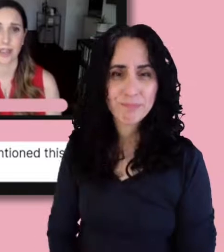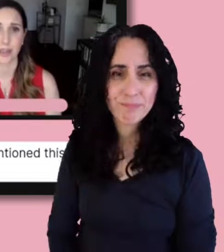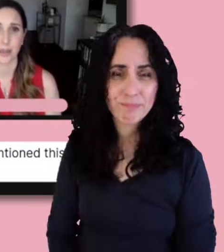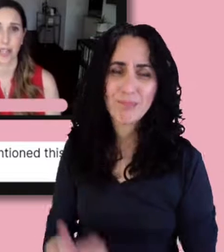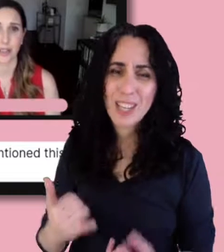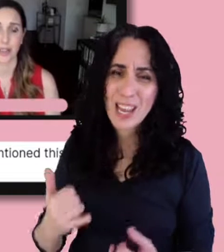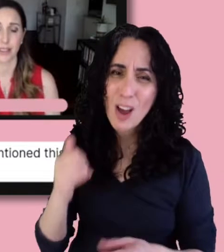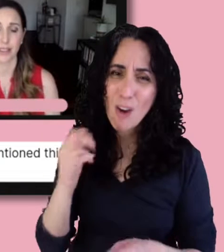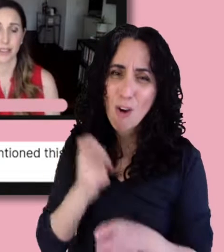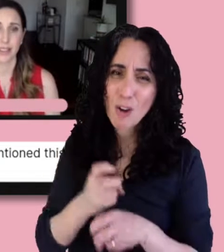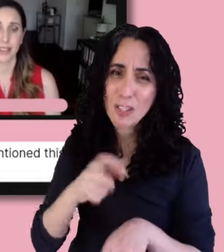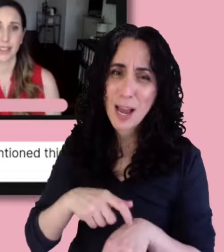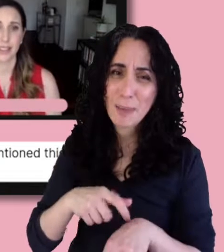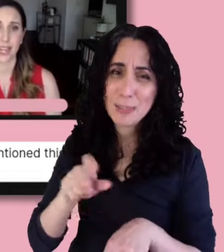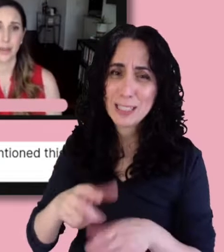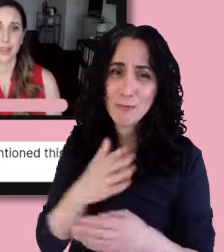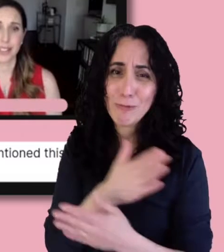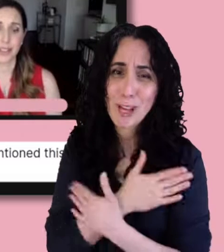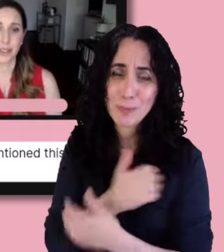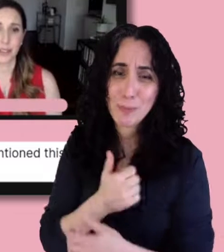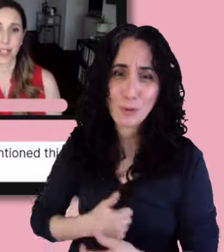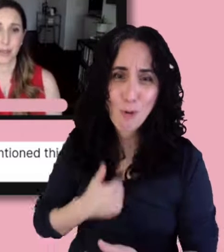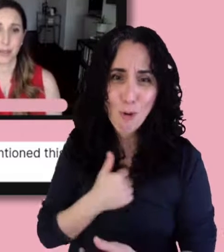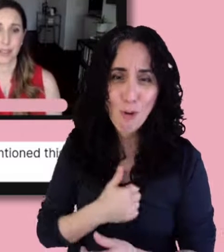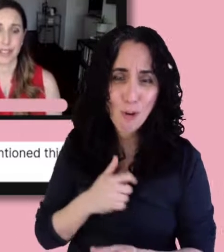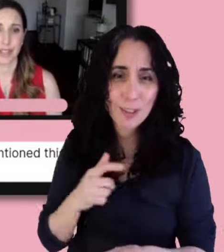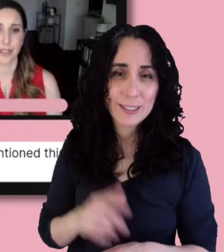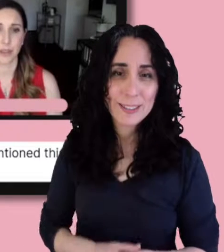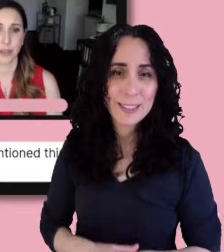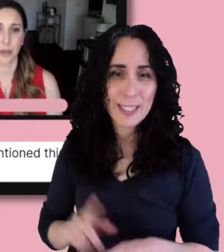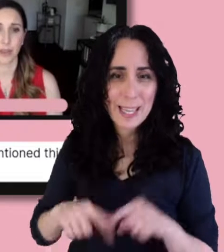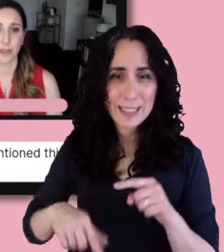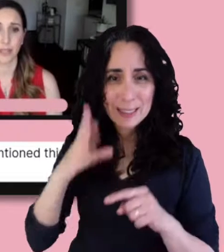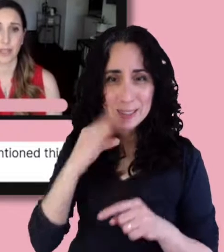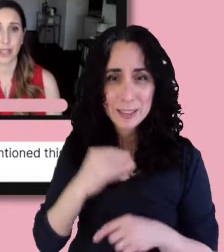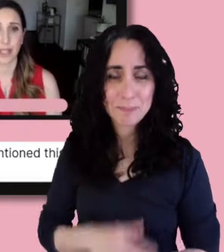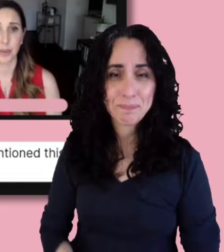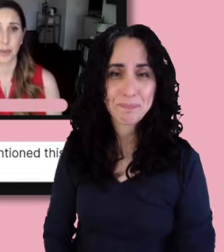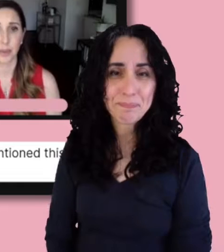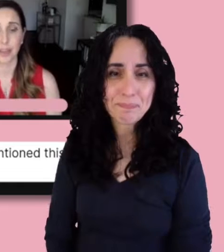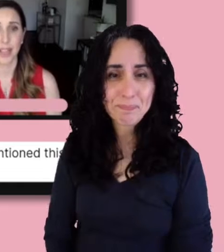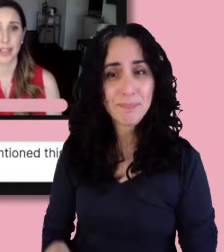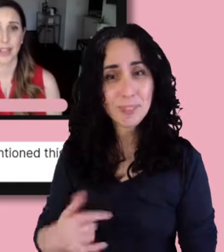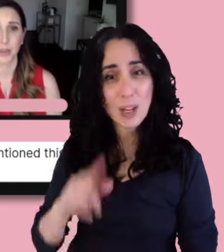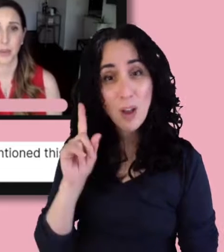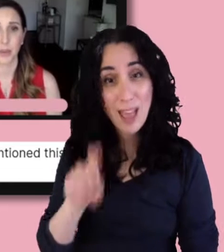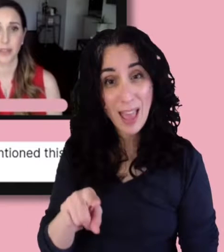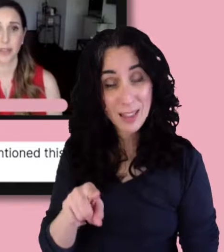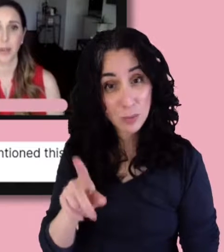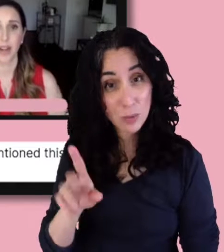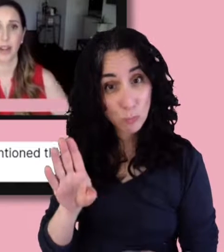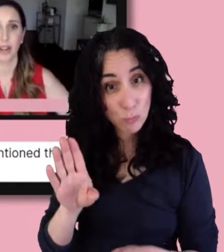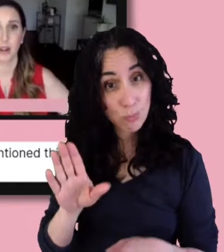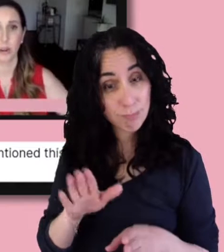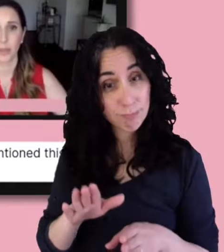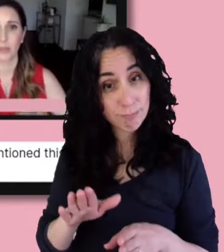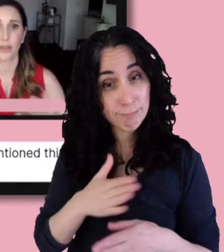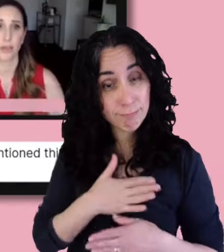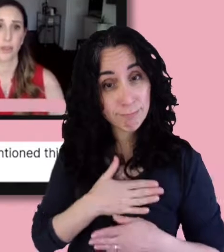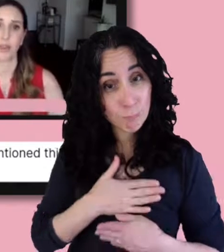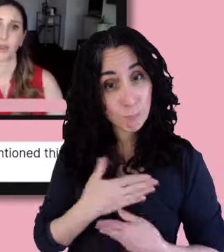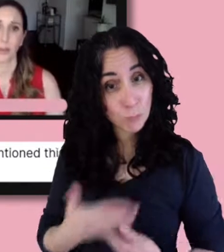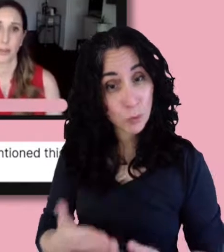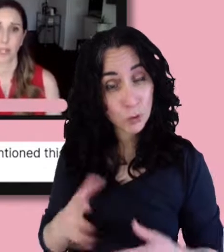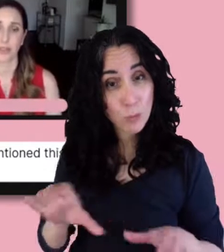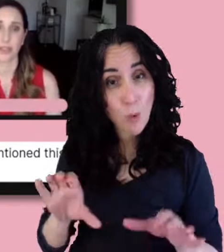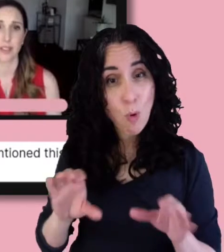need this rest, huh? I would say there's a couple of things. First of all, I would probably ask you if you are open to sort